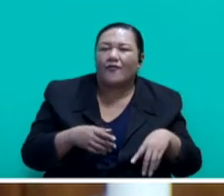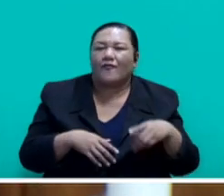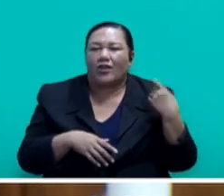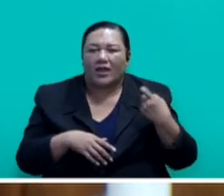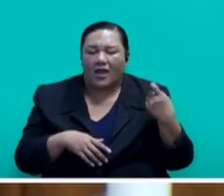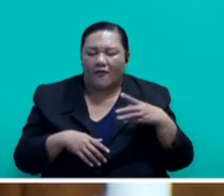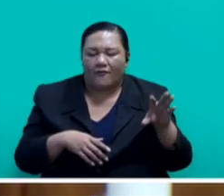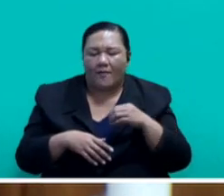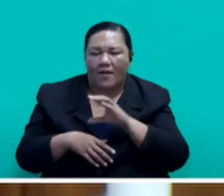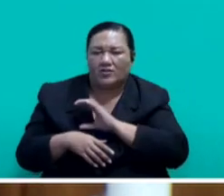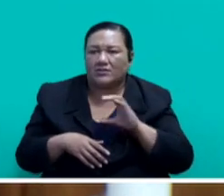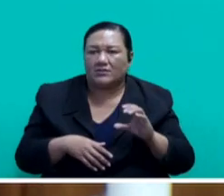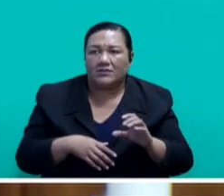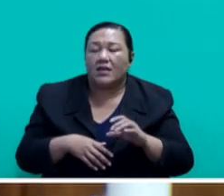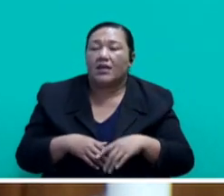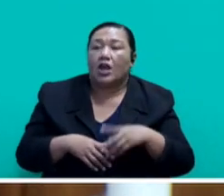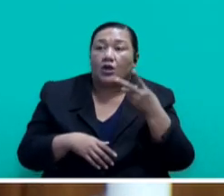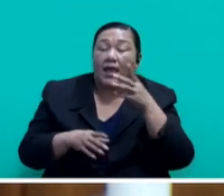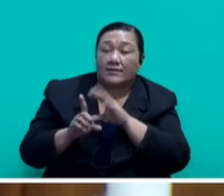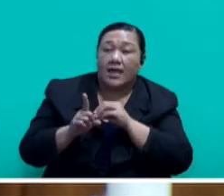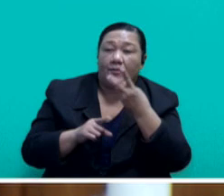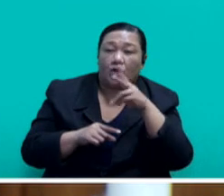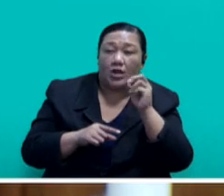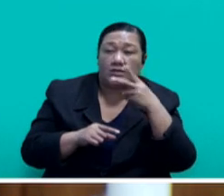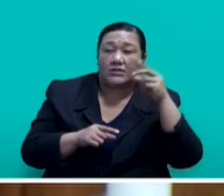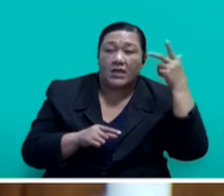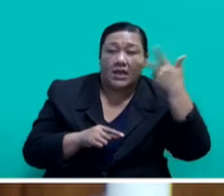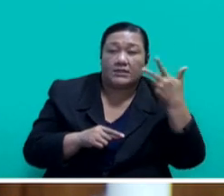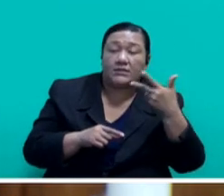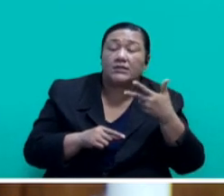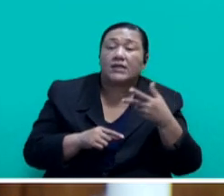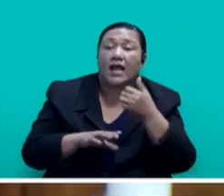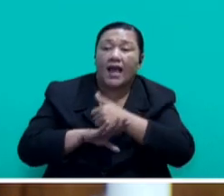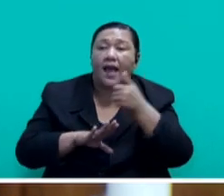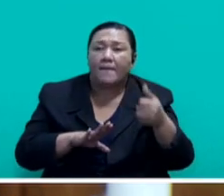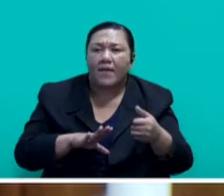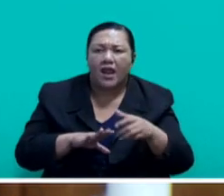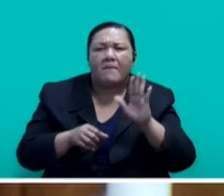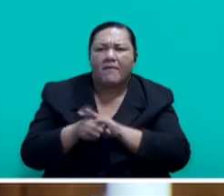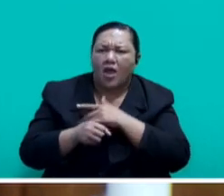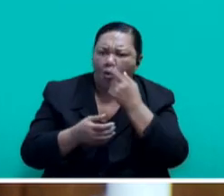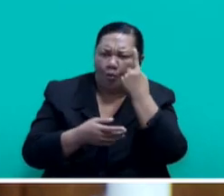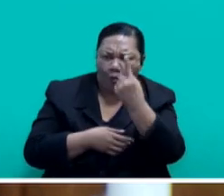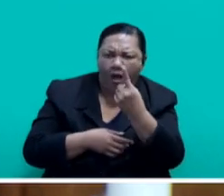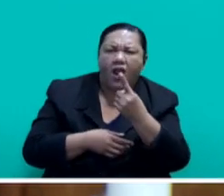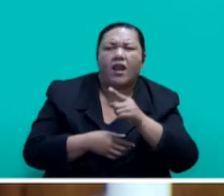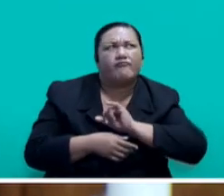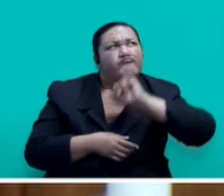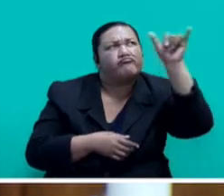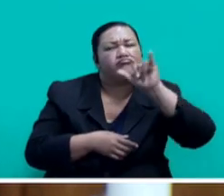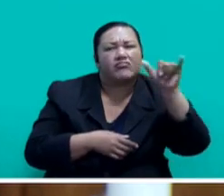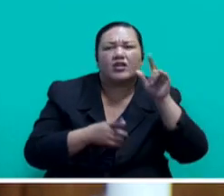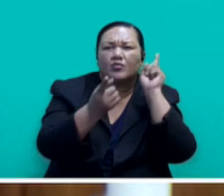example, Mr. Speaker, sir, since 2018, the previous government made only 1 visitation to New Zealand to meet employers and